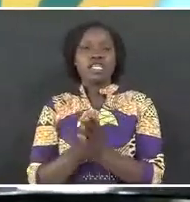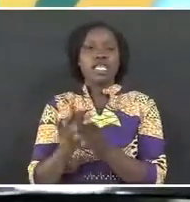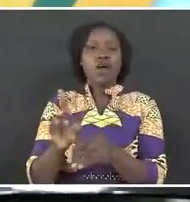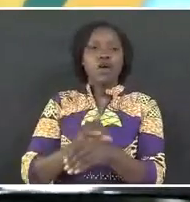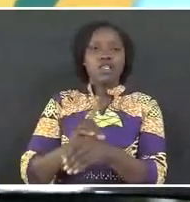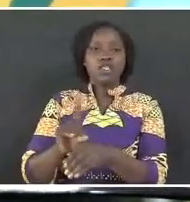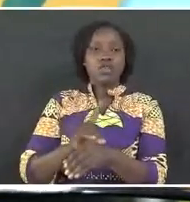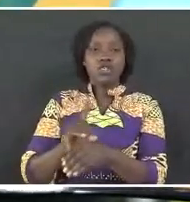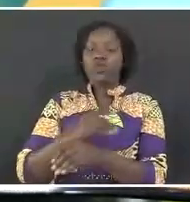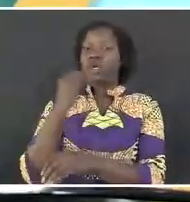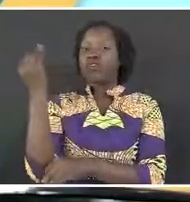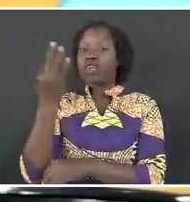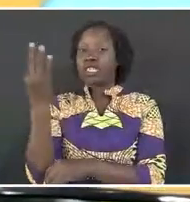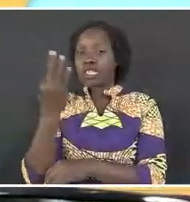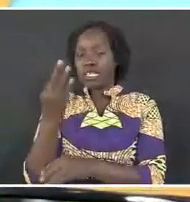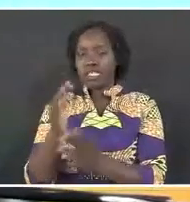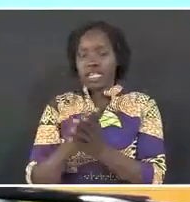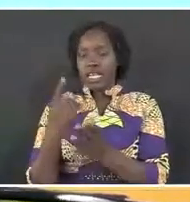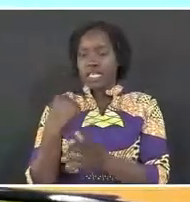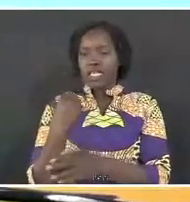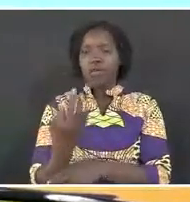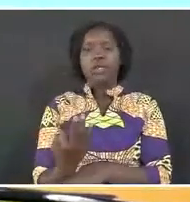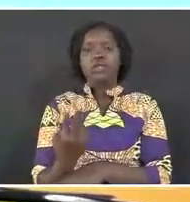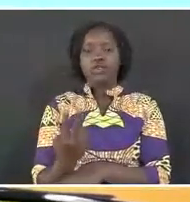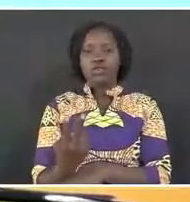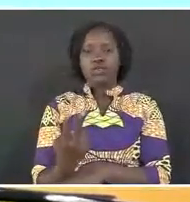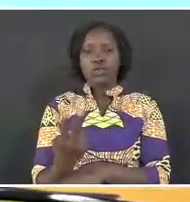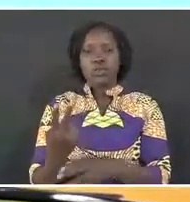duty to evangelize. Number two,